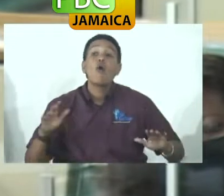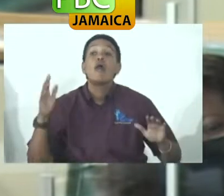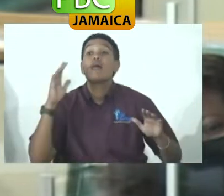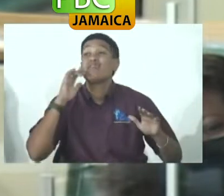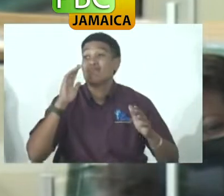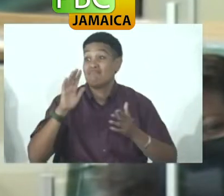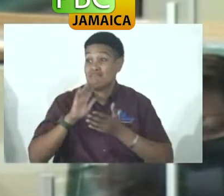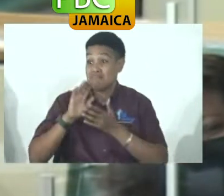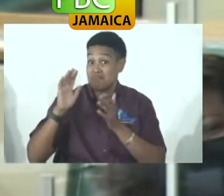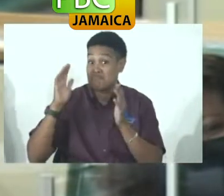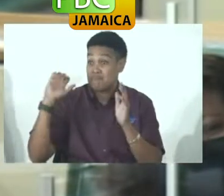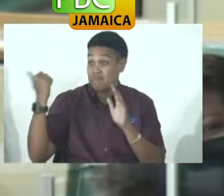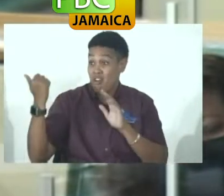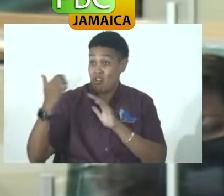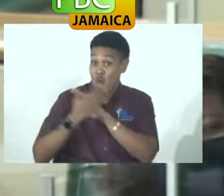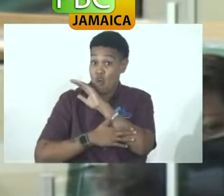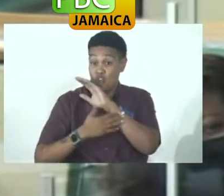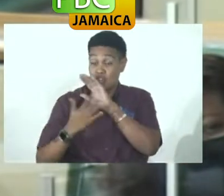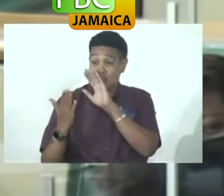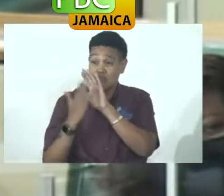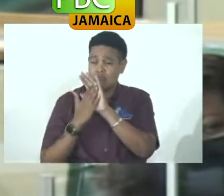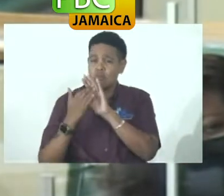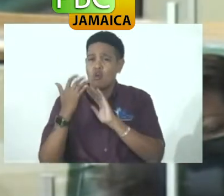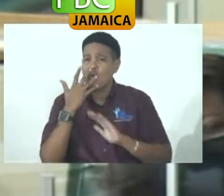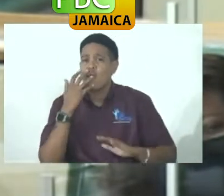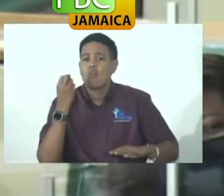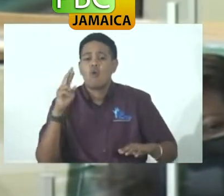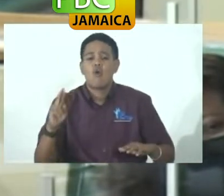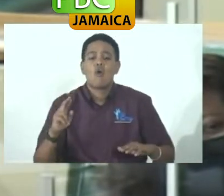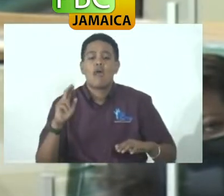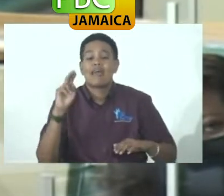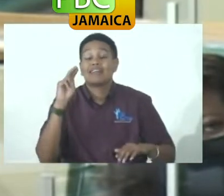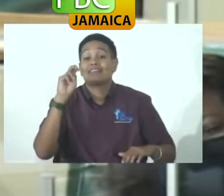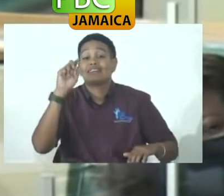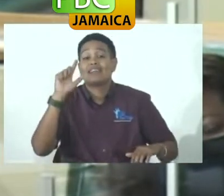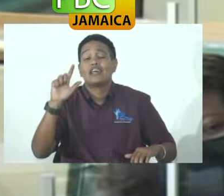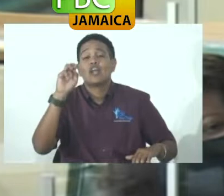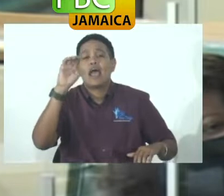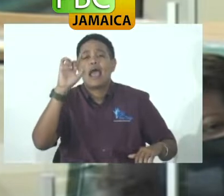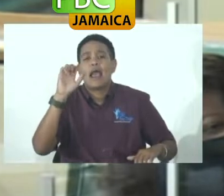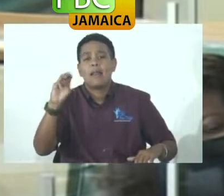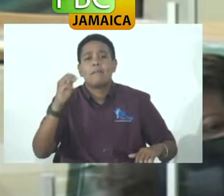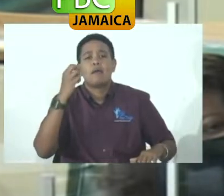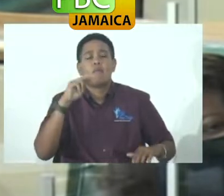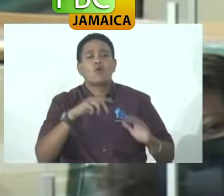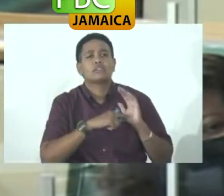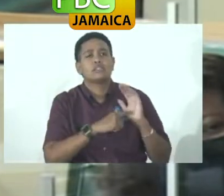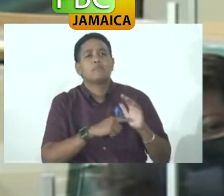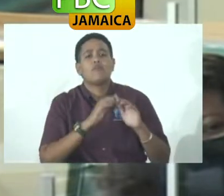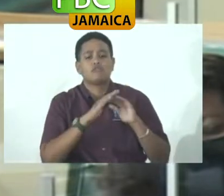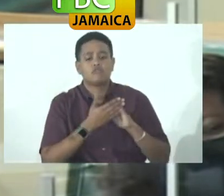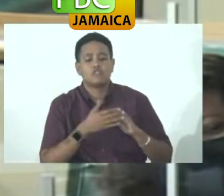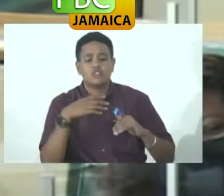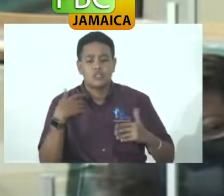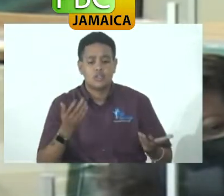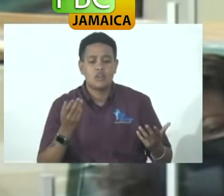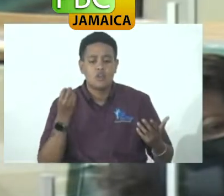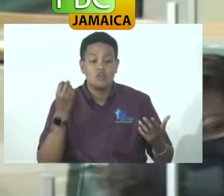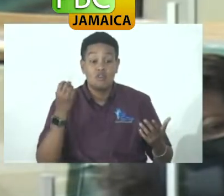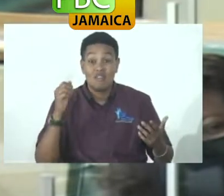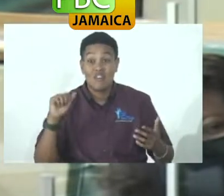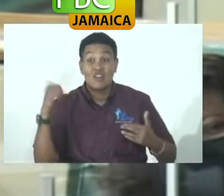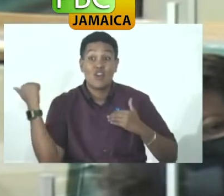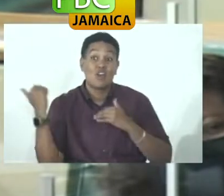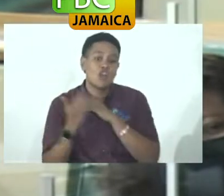its national colors, or a national emblem or symbol of Jamaica or national emblem or symbol of another